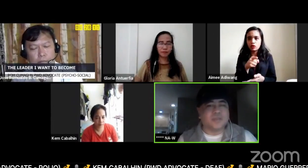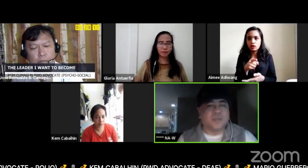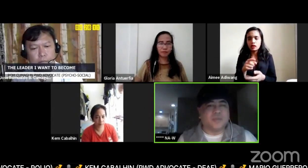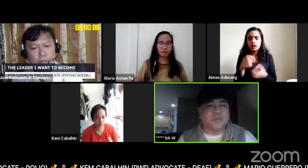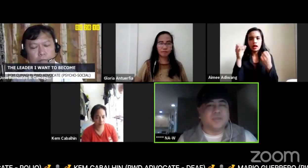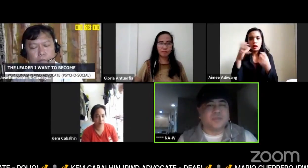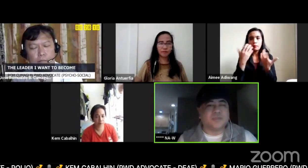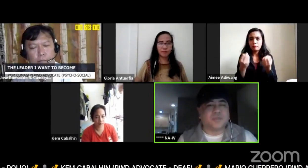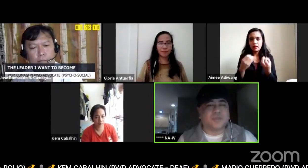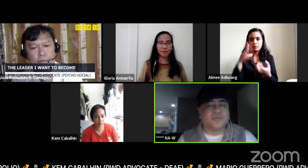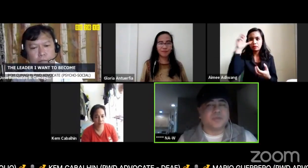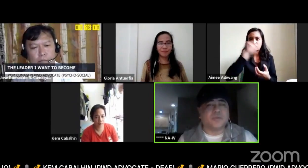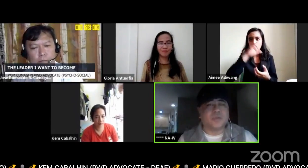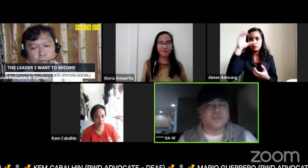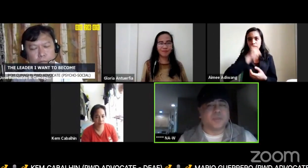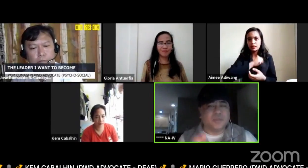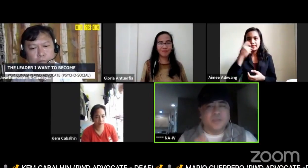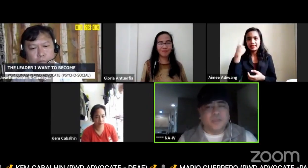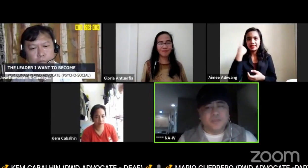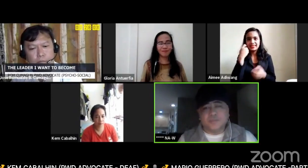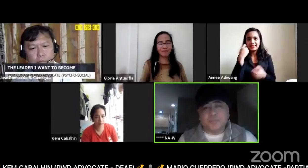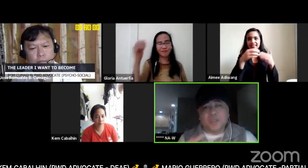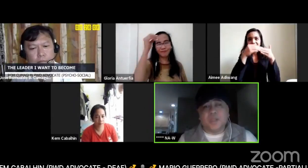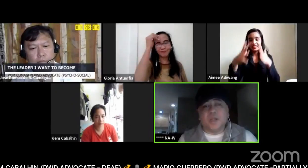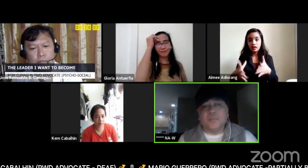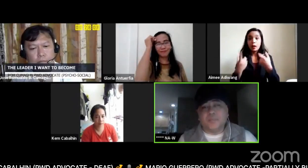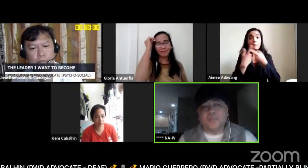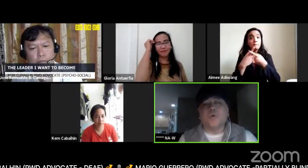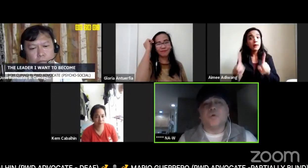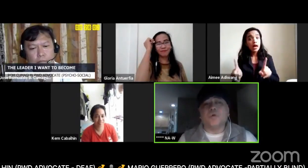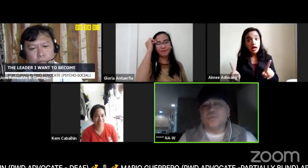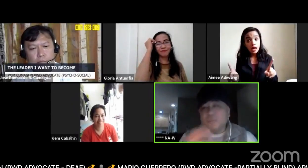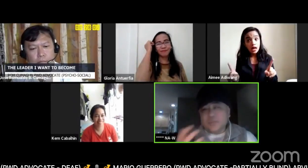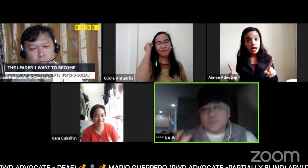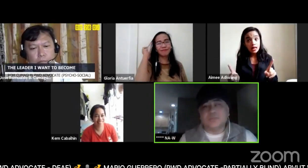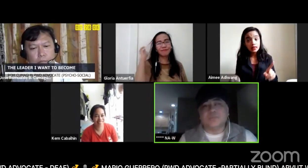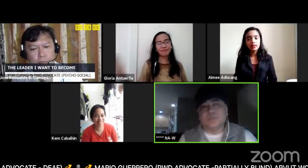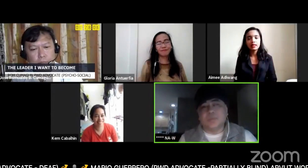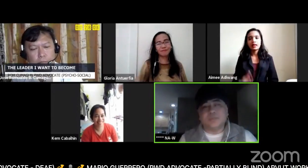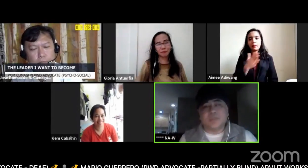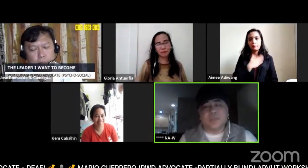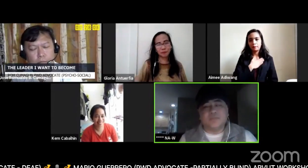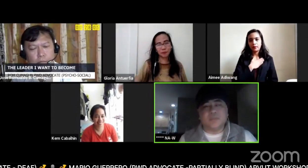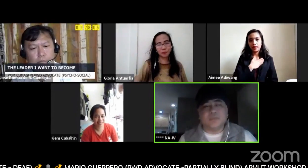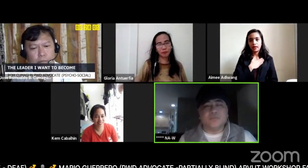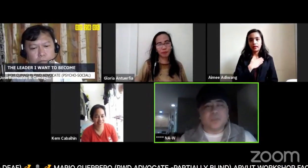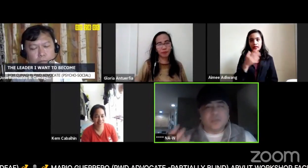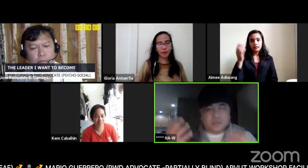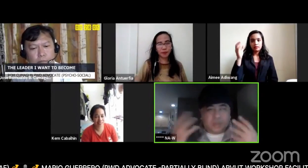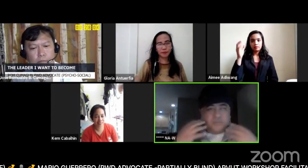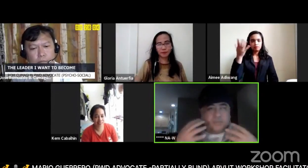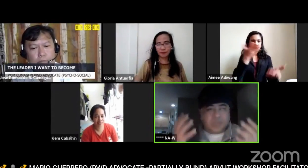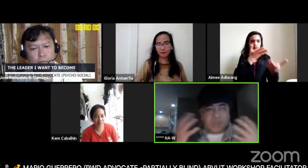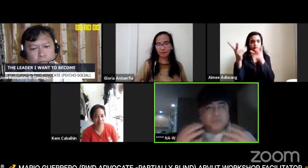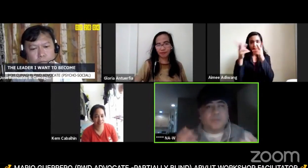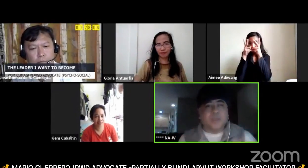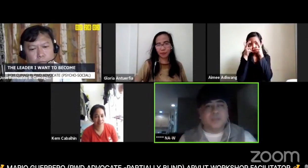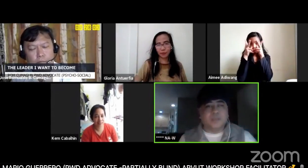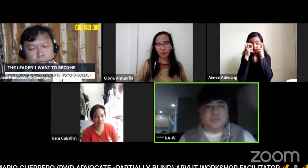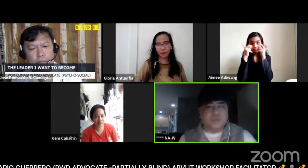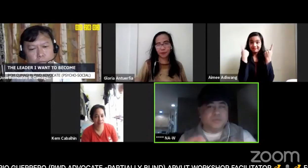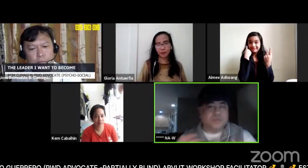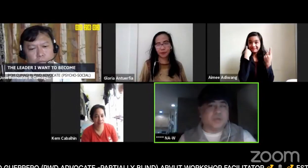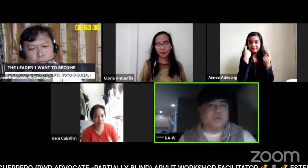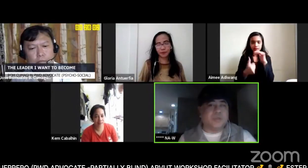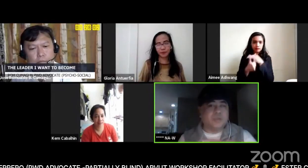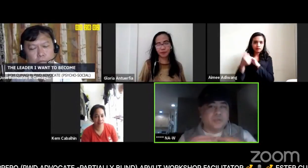lot of things about leadership that I've learned for this, but just picking up on what you guys have and what came to